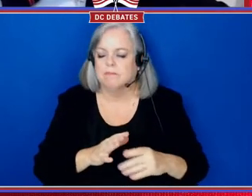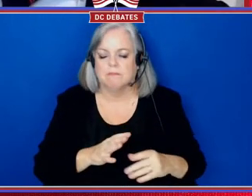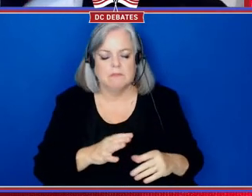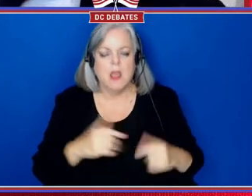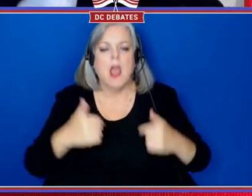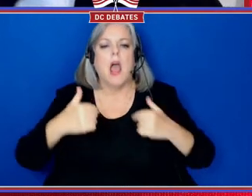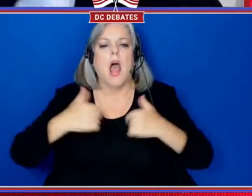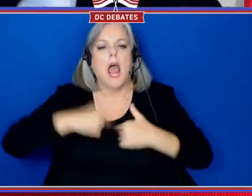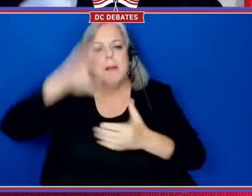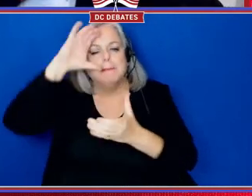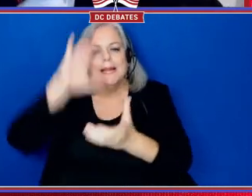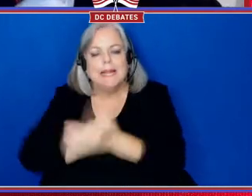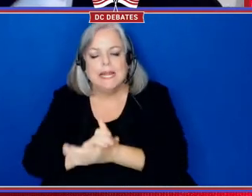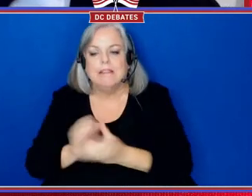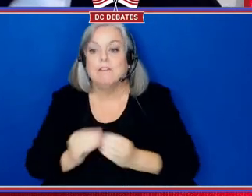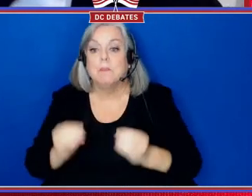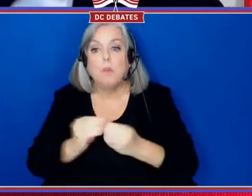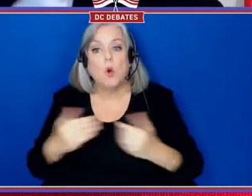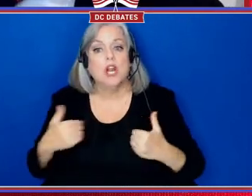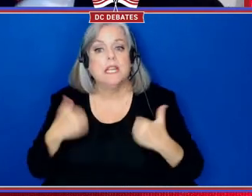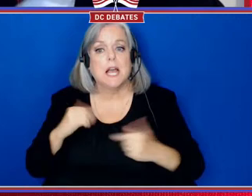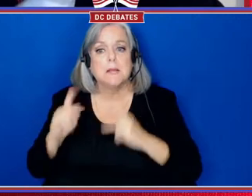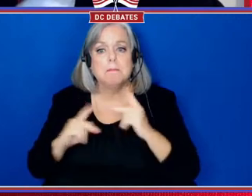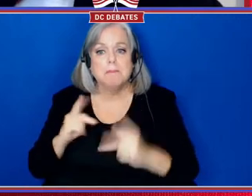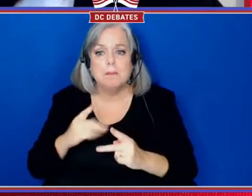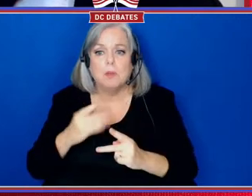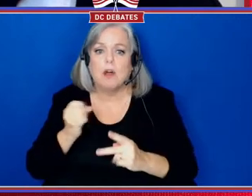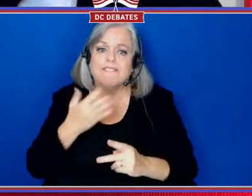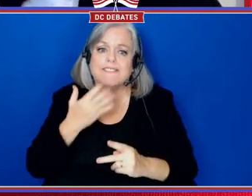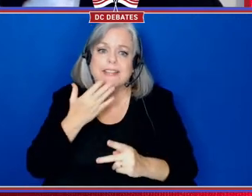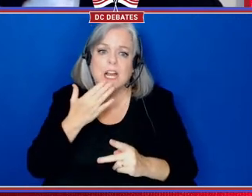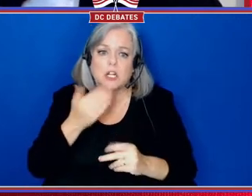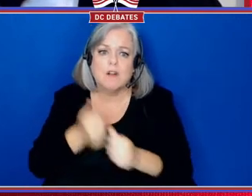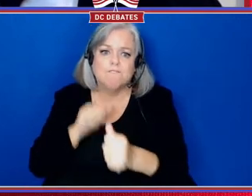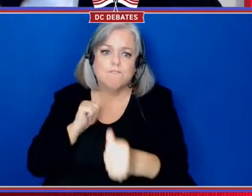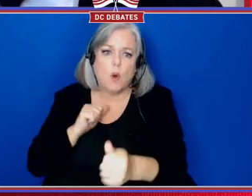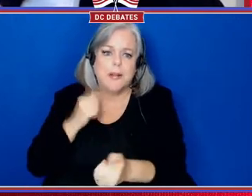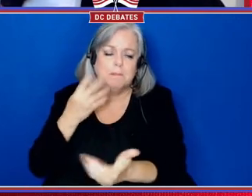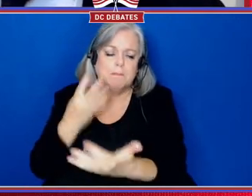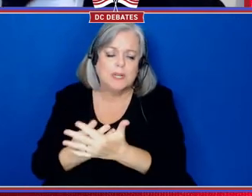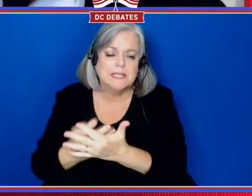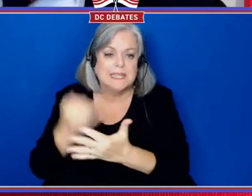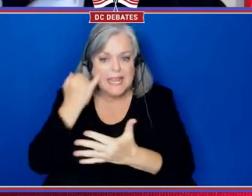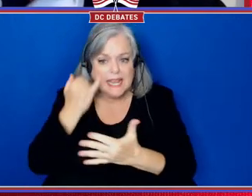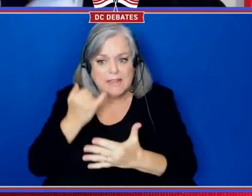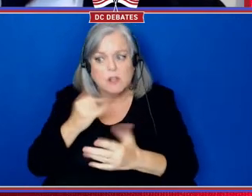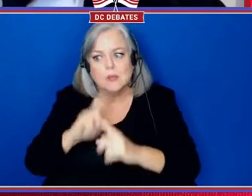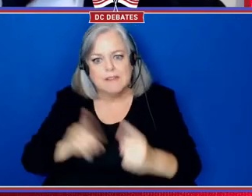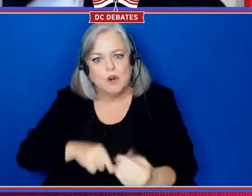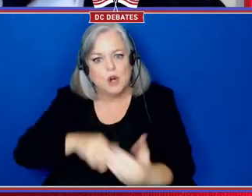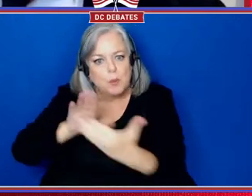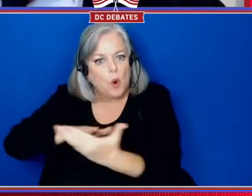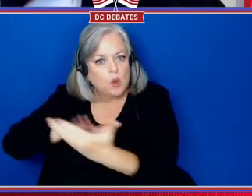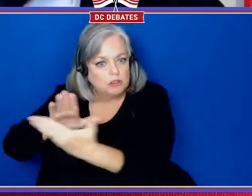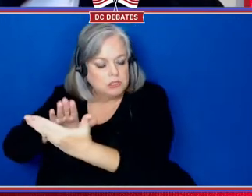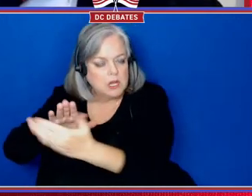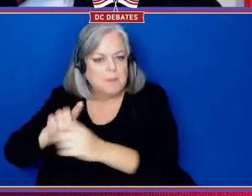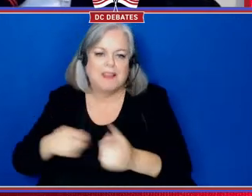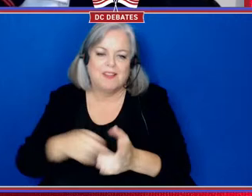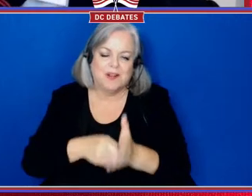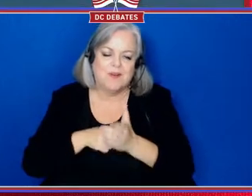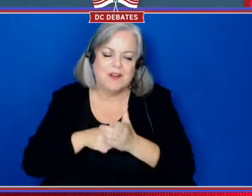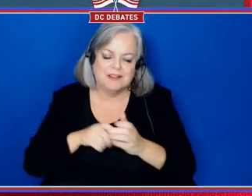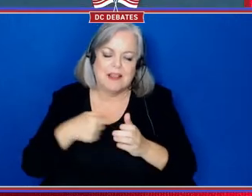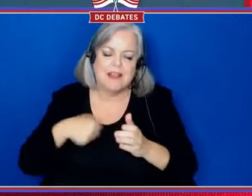young people of color out of prison if we take different approaches, but taking different approaches will require us to do some hard work. Thank